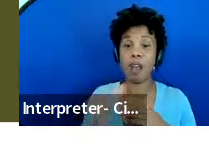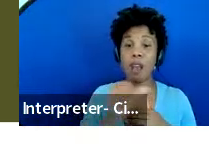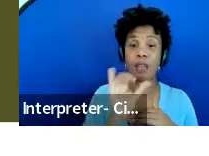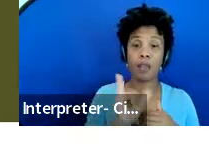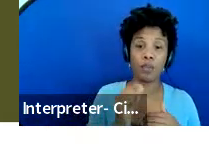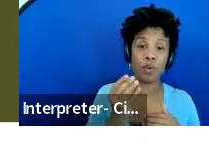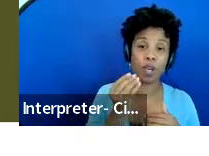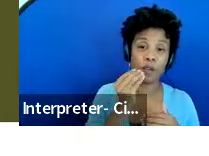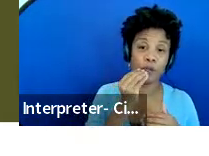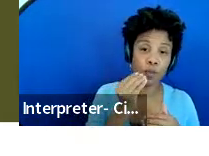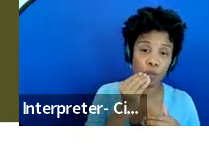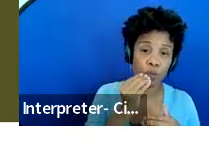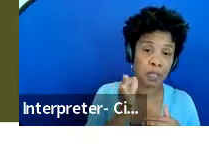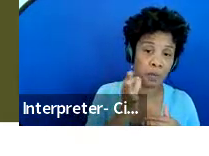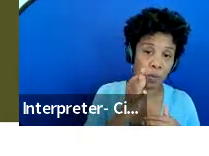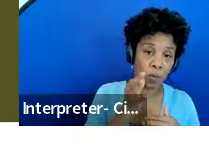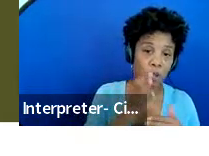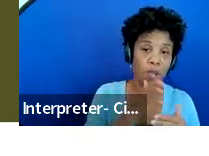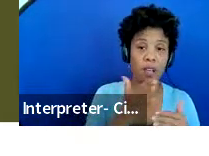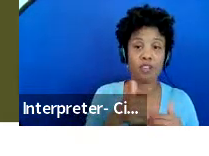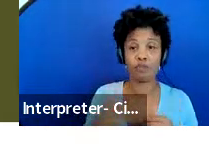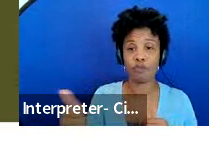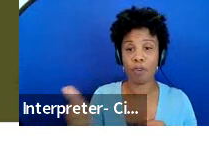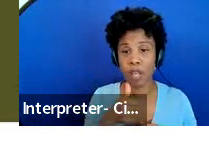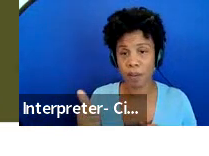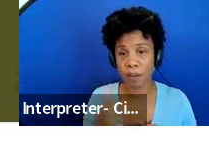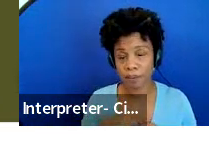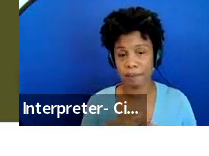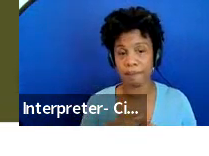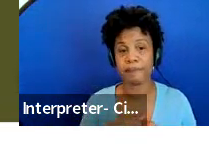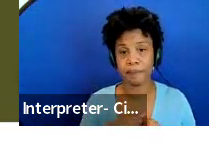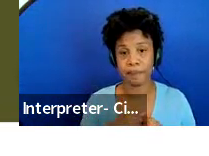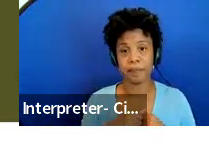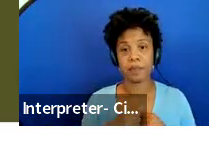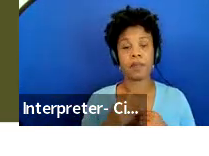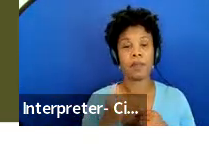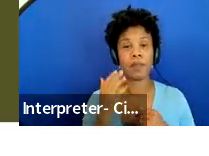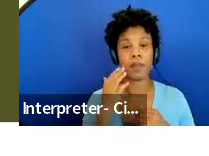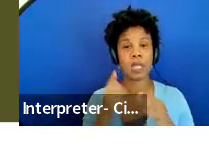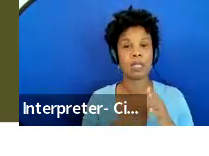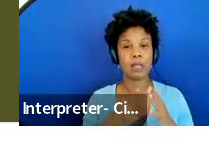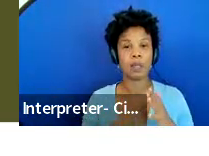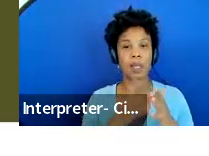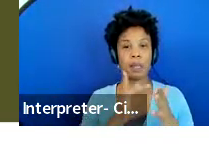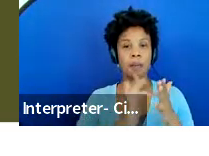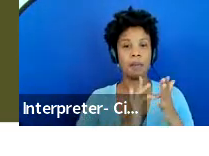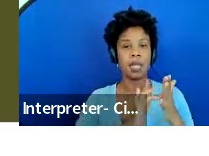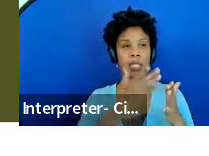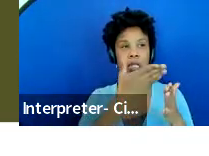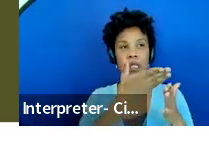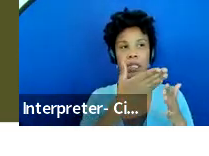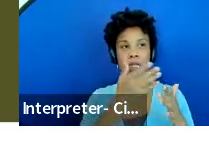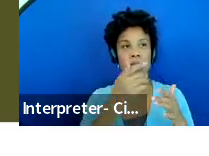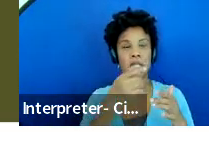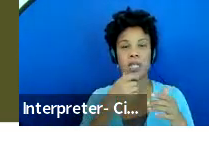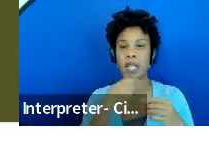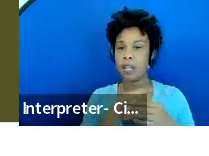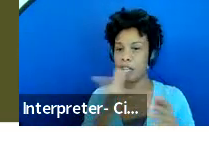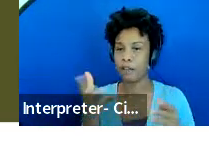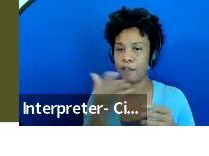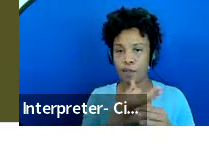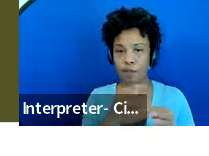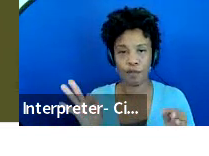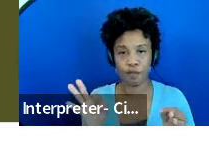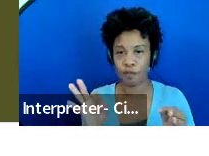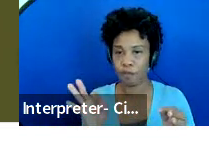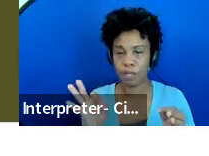transport. So when medication was publicly unavailable, persons with disabilities had to buy them out of pocket. There was a case